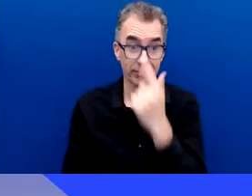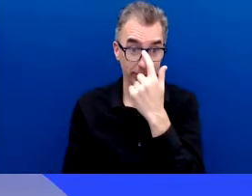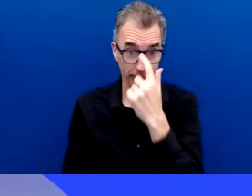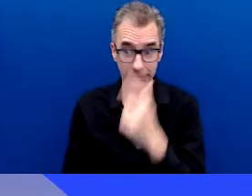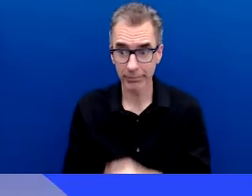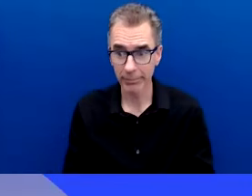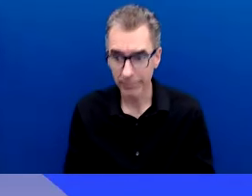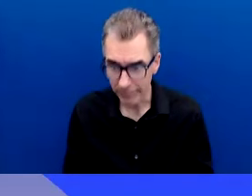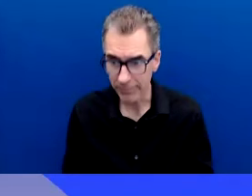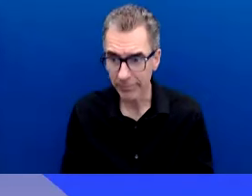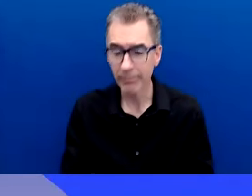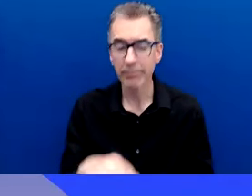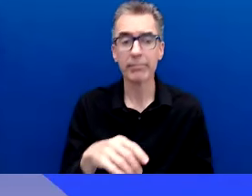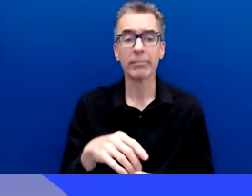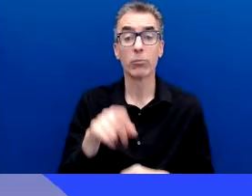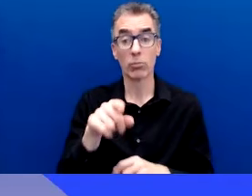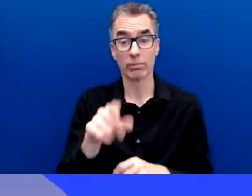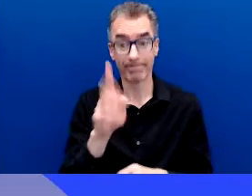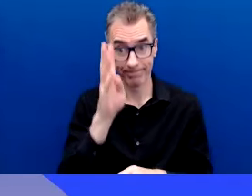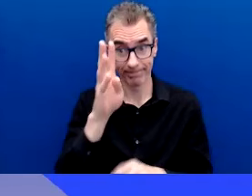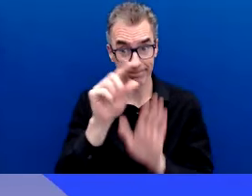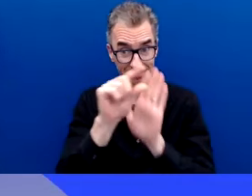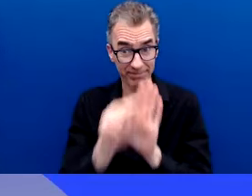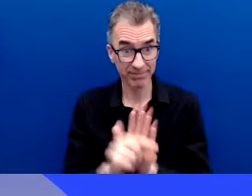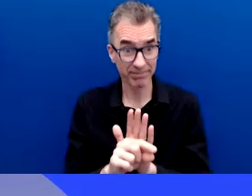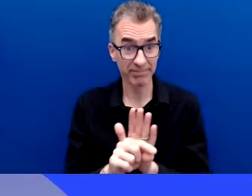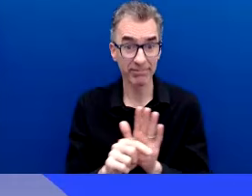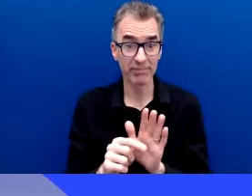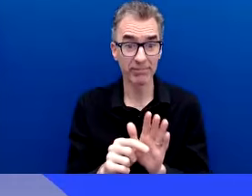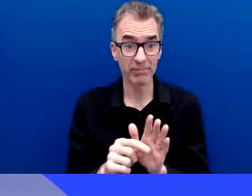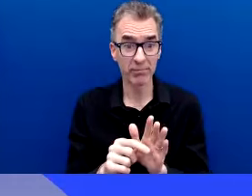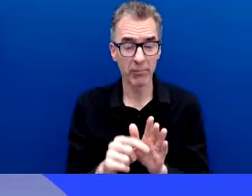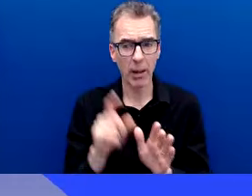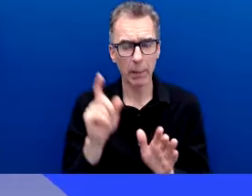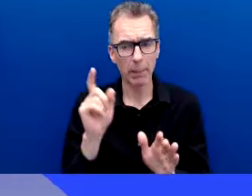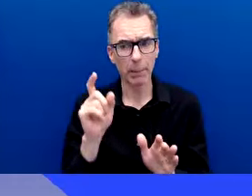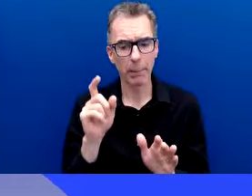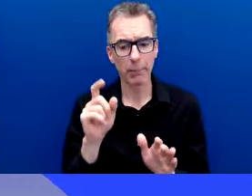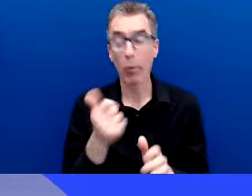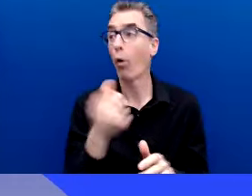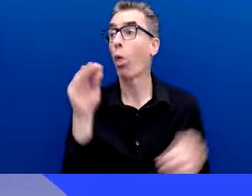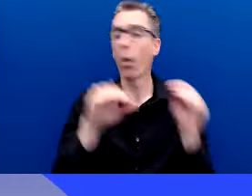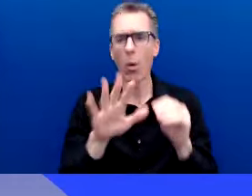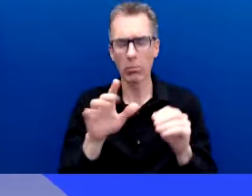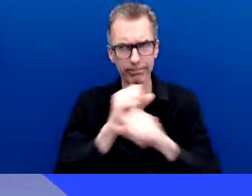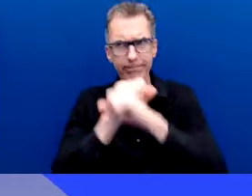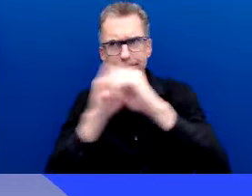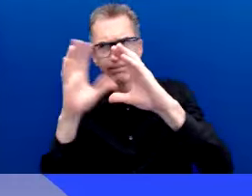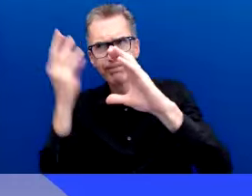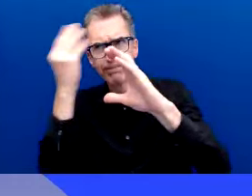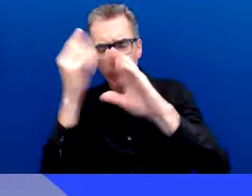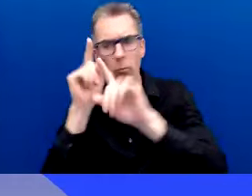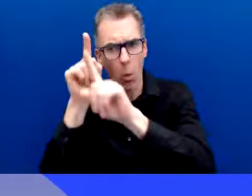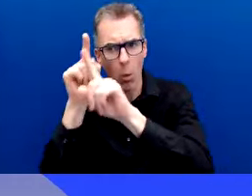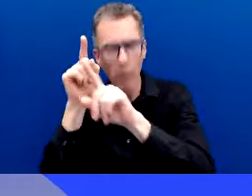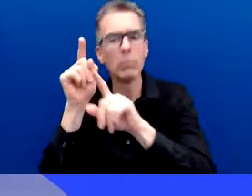So when you're creating these assignments with RSI in mind, you want to do it with purpose. So some things to think